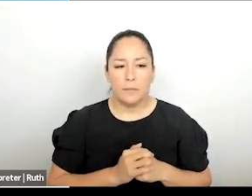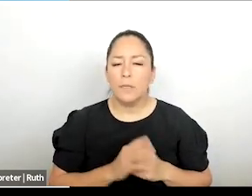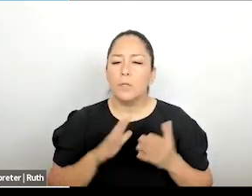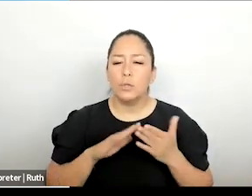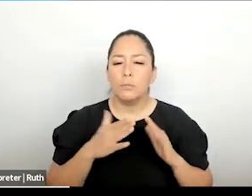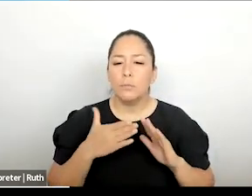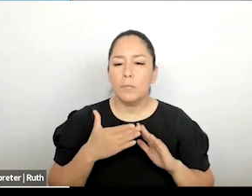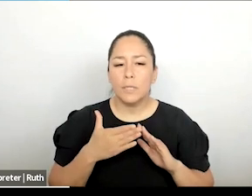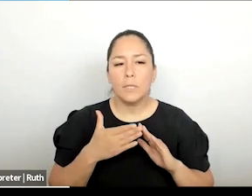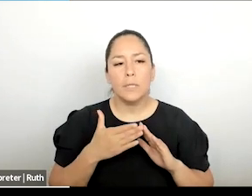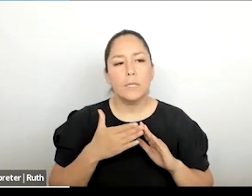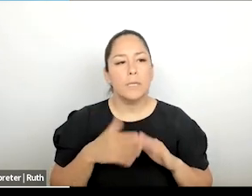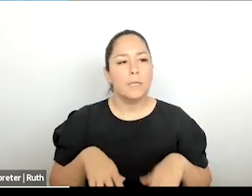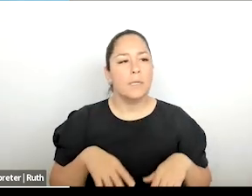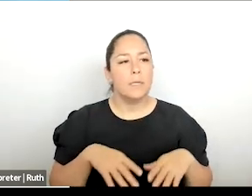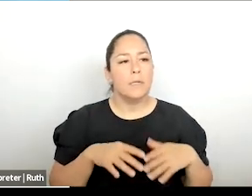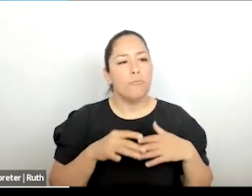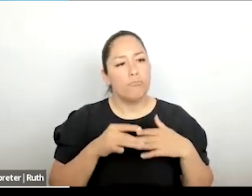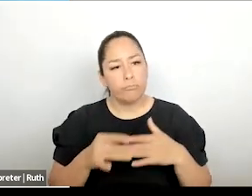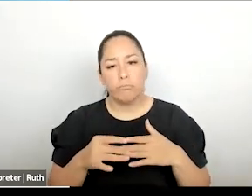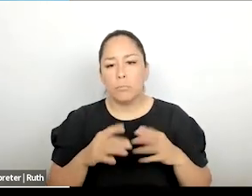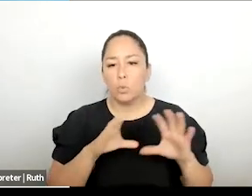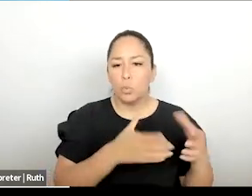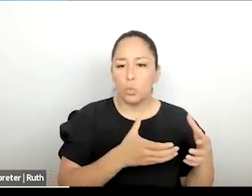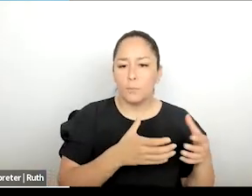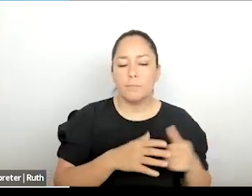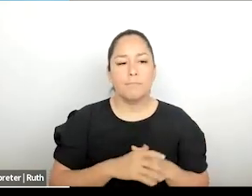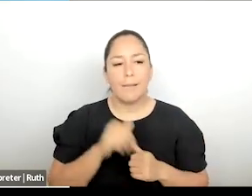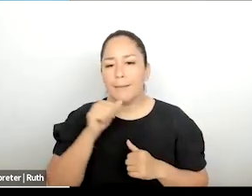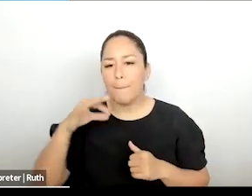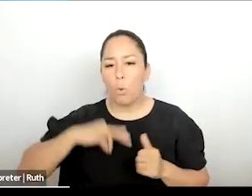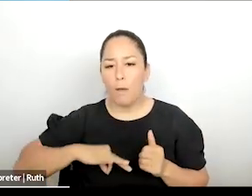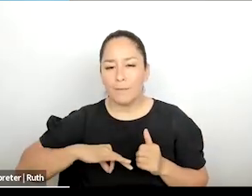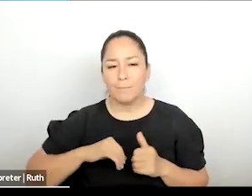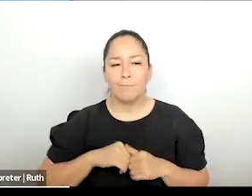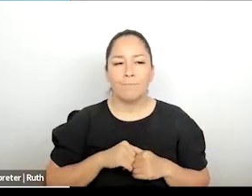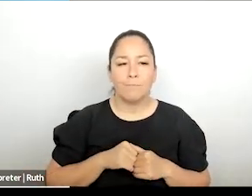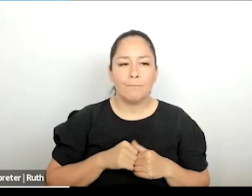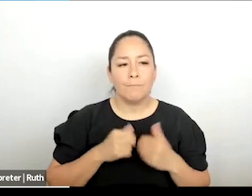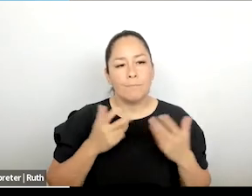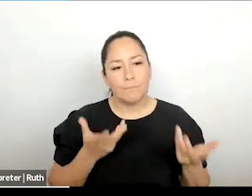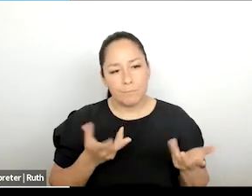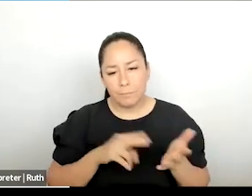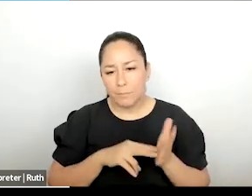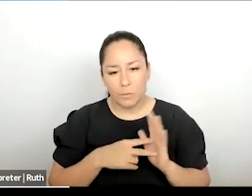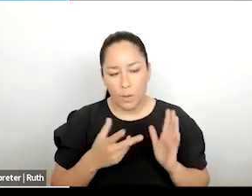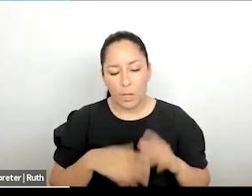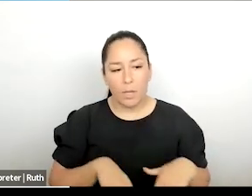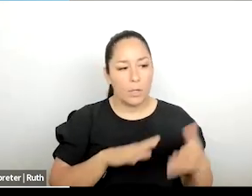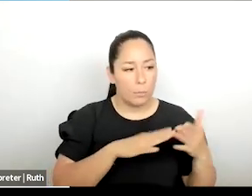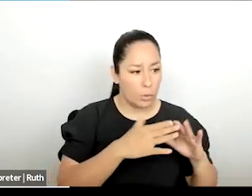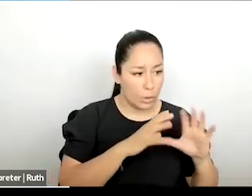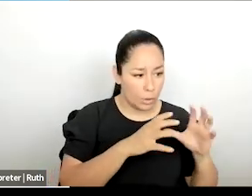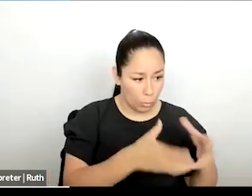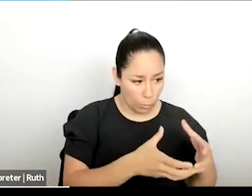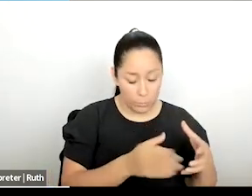Community-based groups and nonprofits, and at this time, we're really talking about community groups or